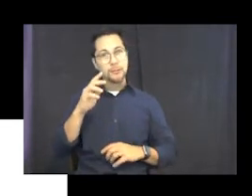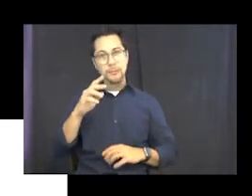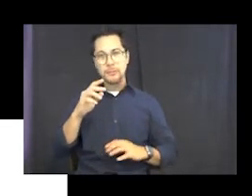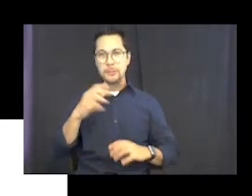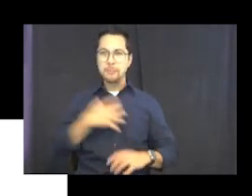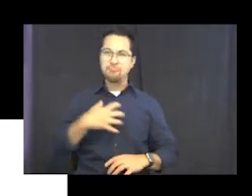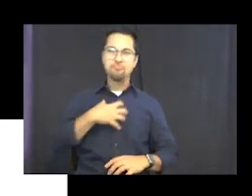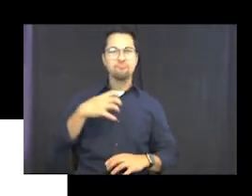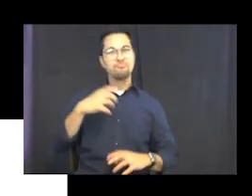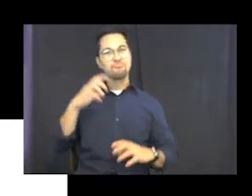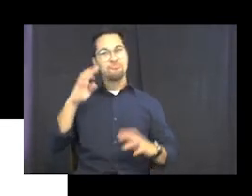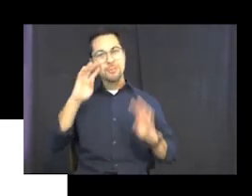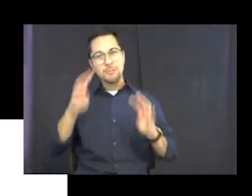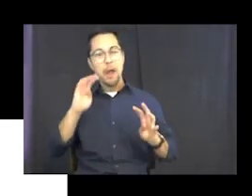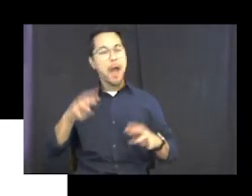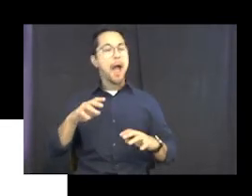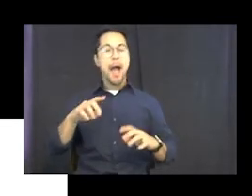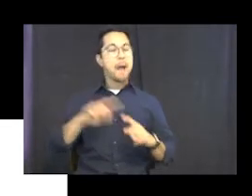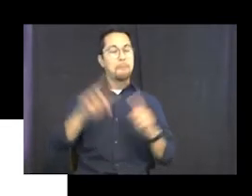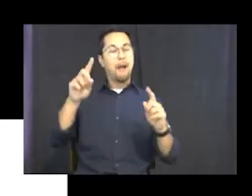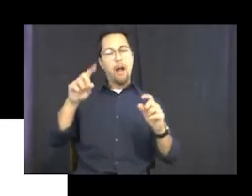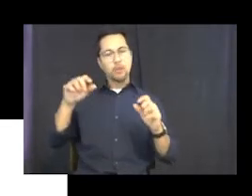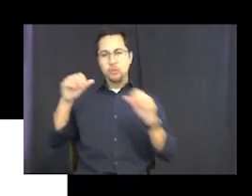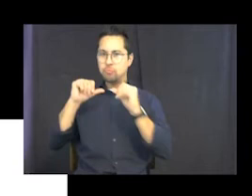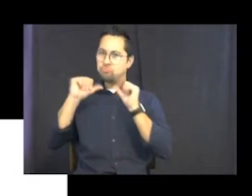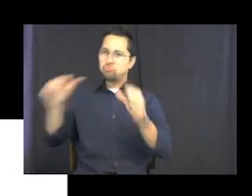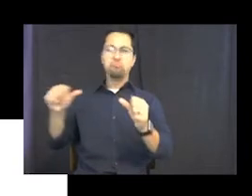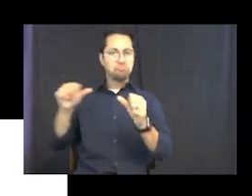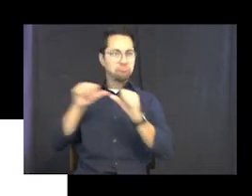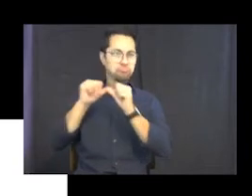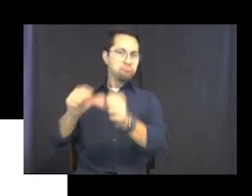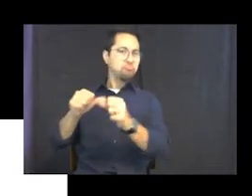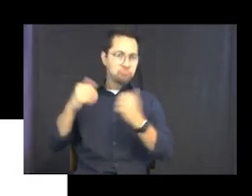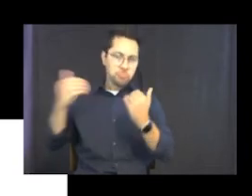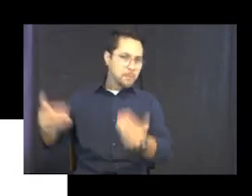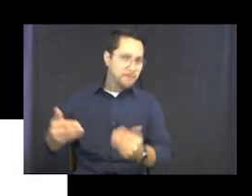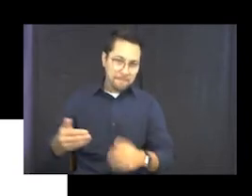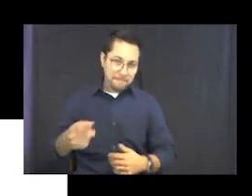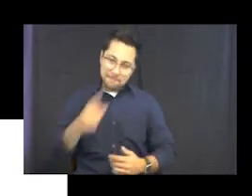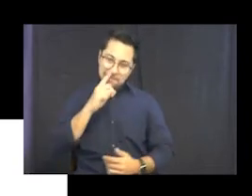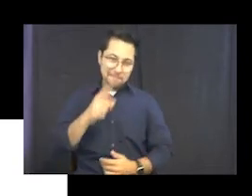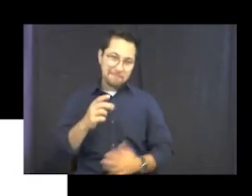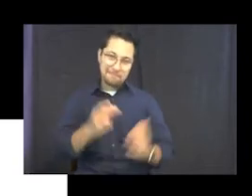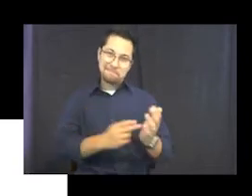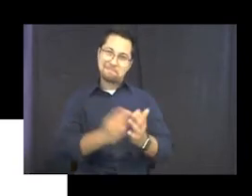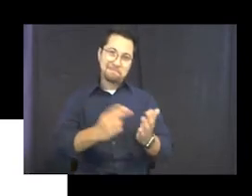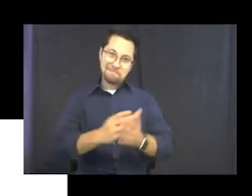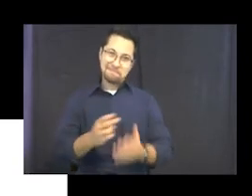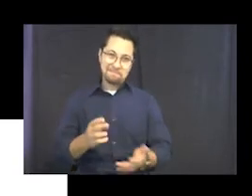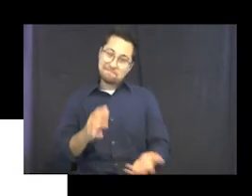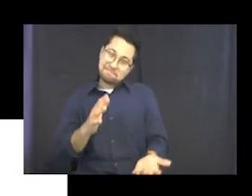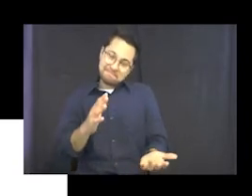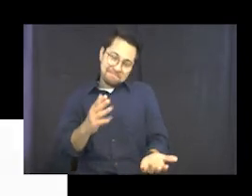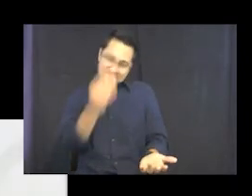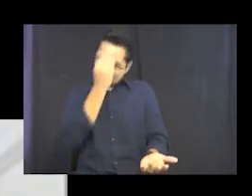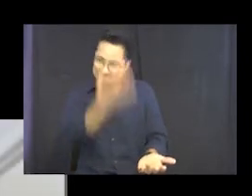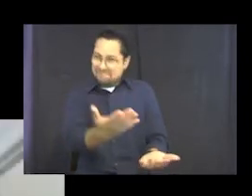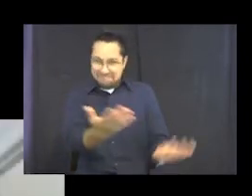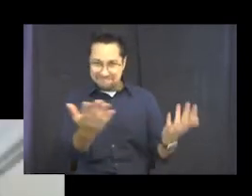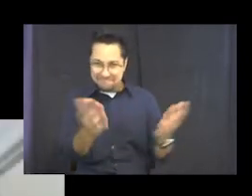moving. And that's as simple as honest as I can get with it. Just to be real about it.